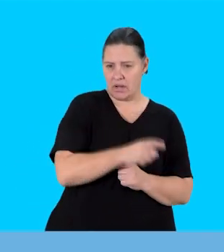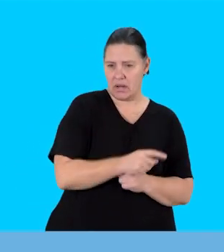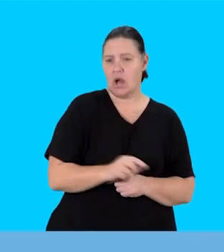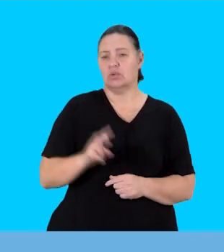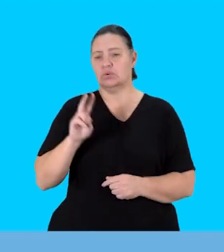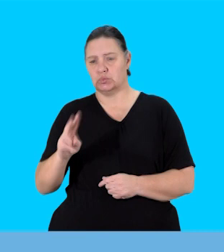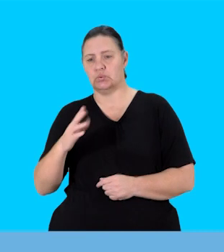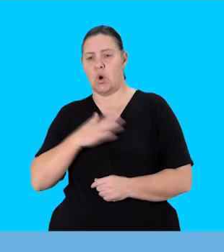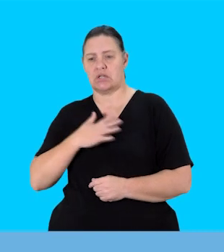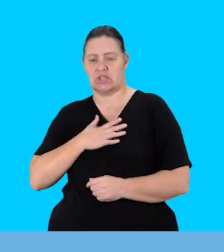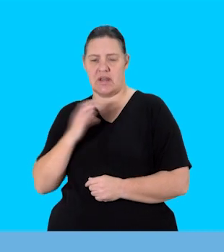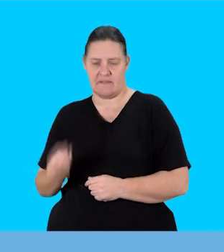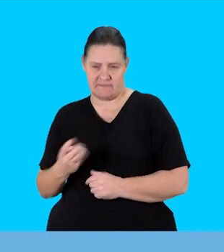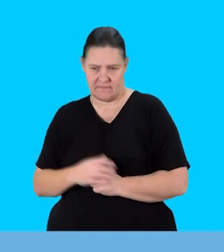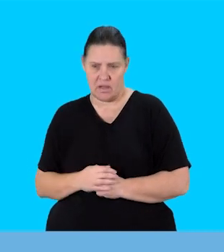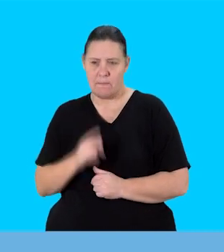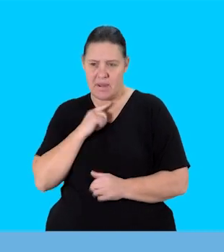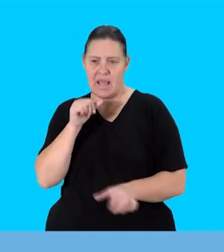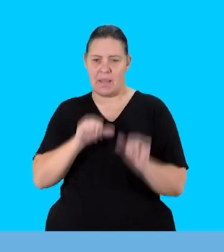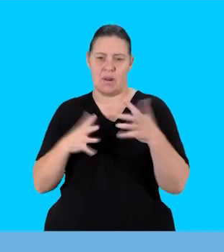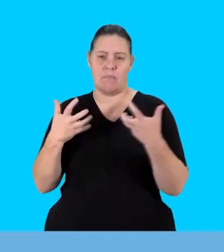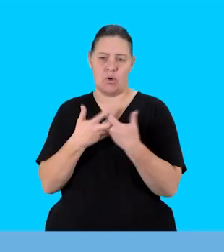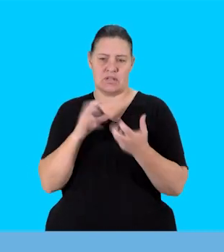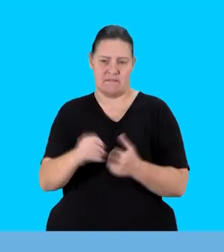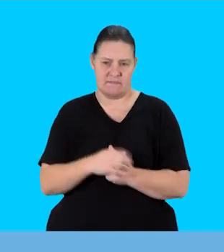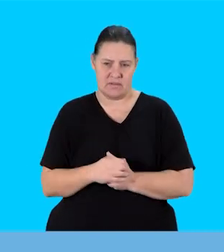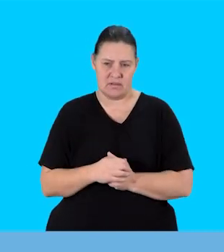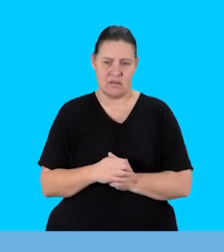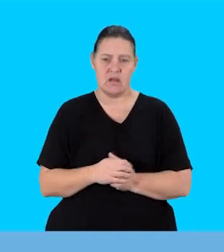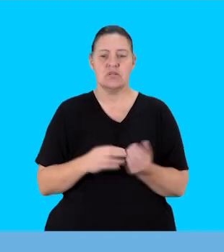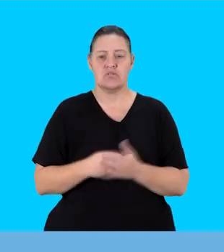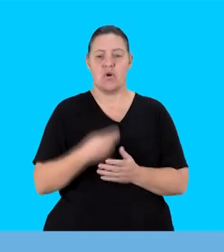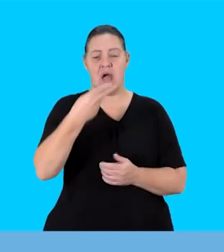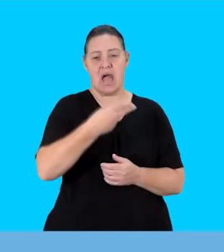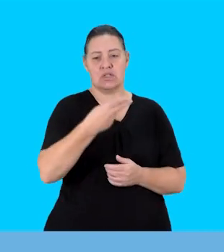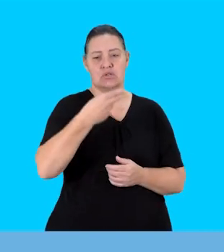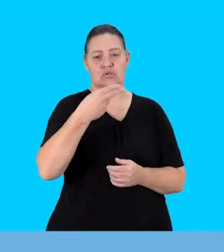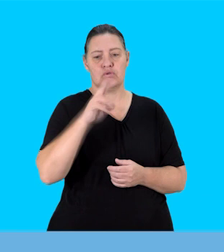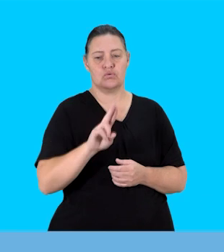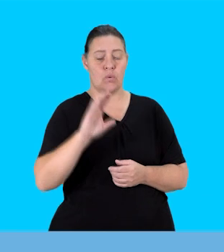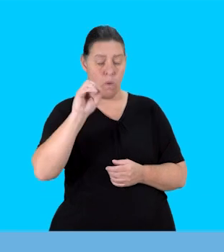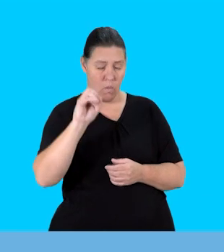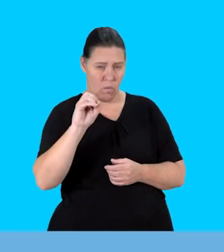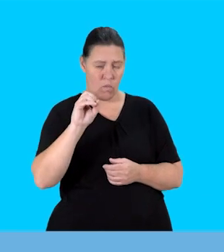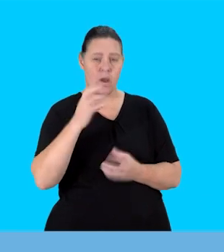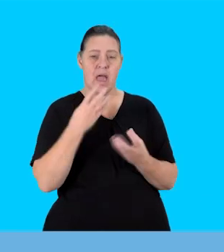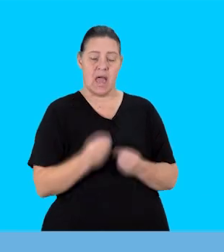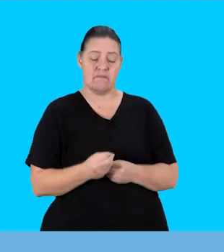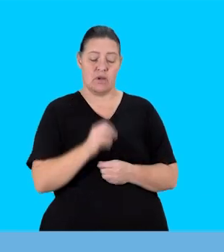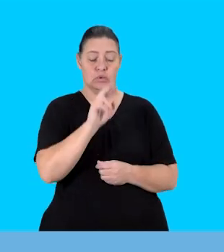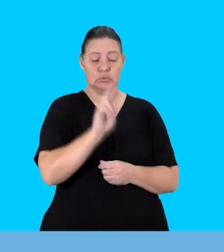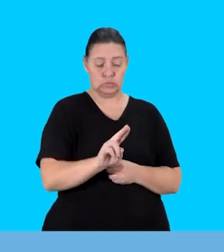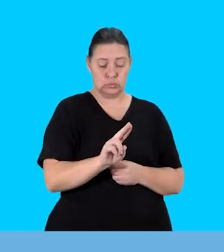atom and 2 oxygen atoms that are chemically bonded. Again, H2O, as we have spoken about it, we have